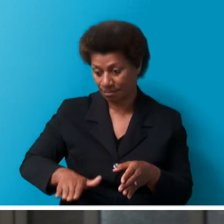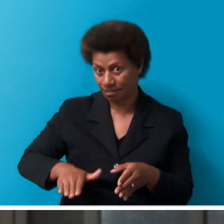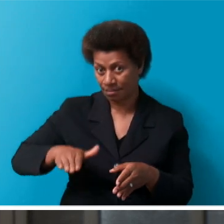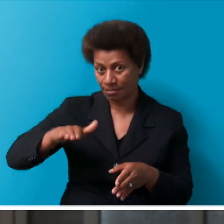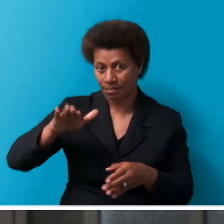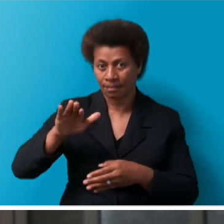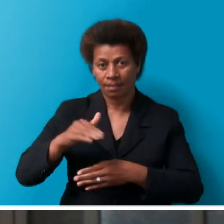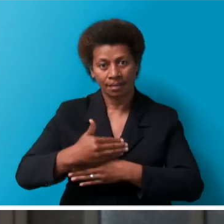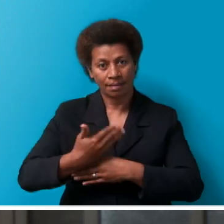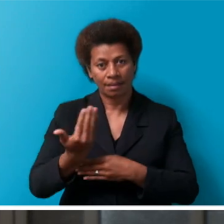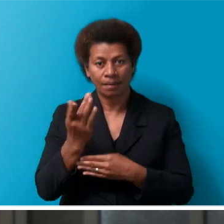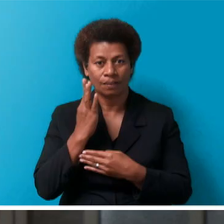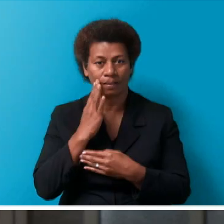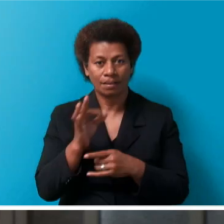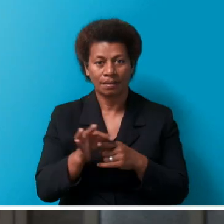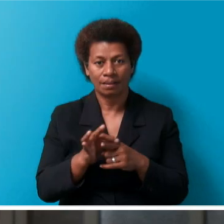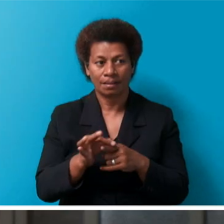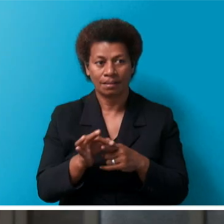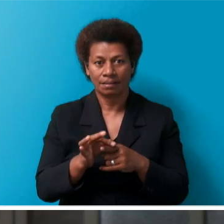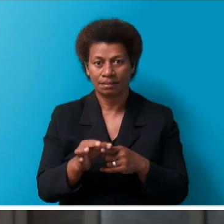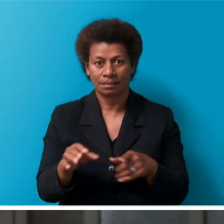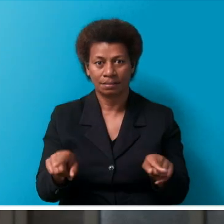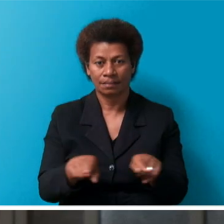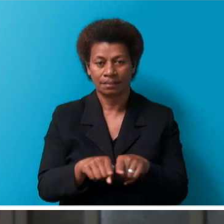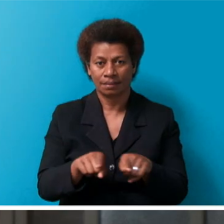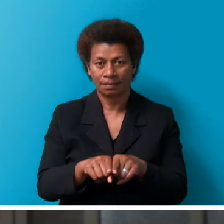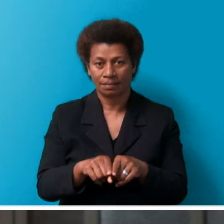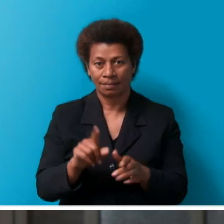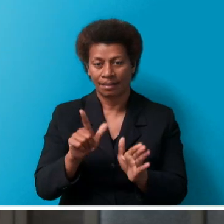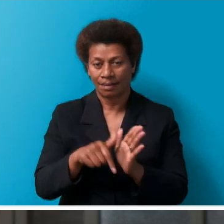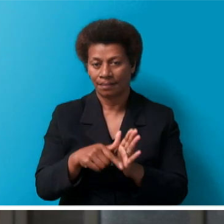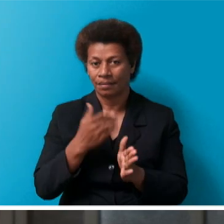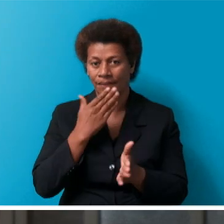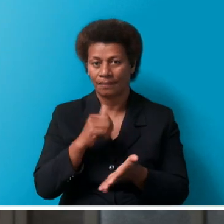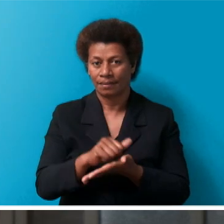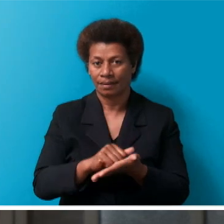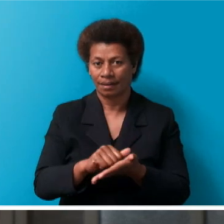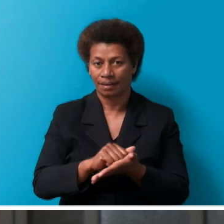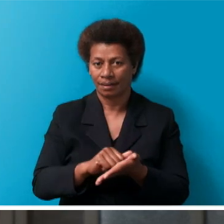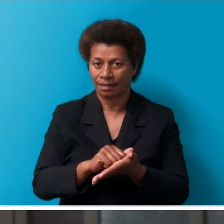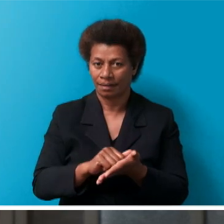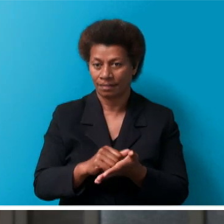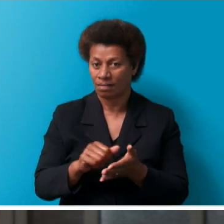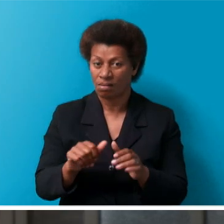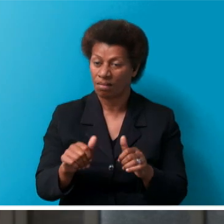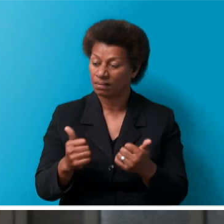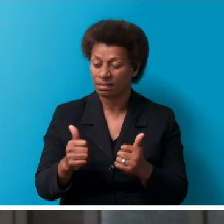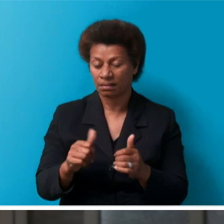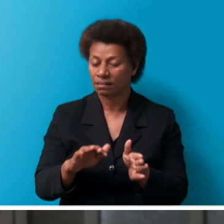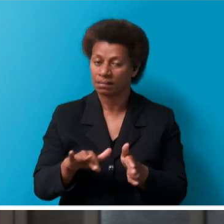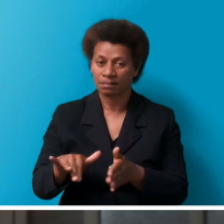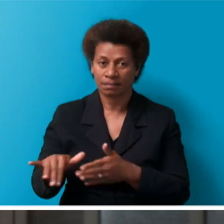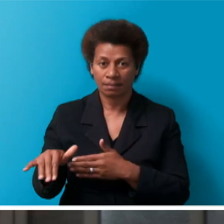day when all are colored the same. It's time to forgive and let bygones be bygones. Our